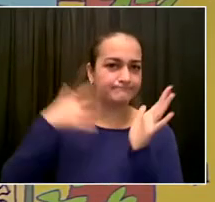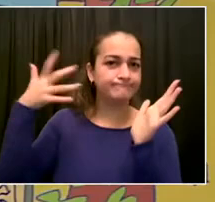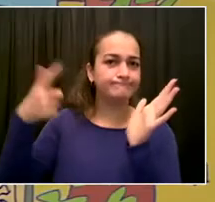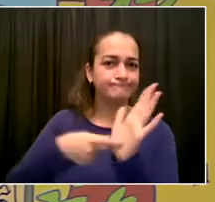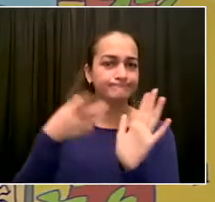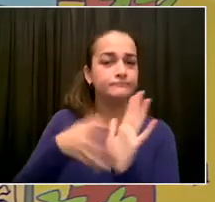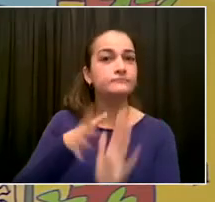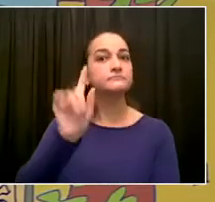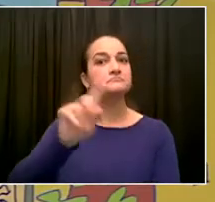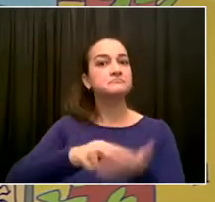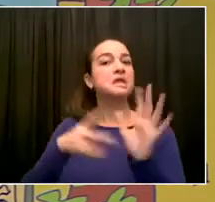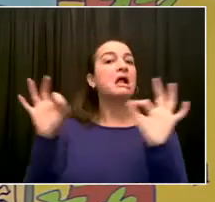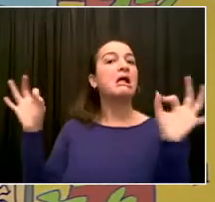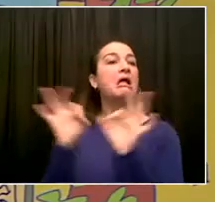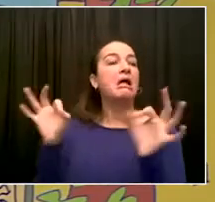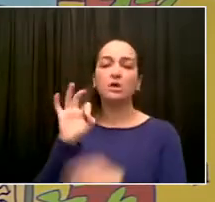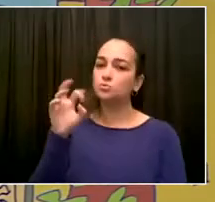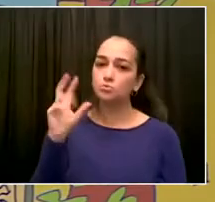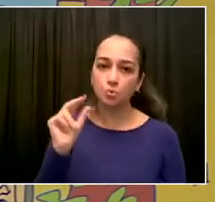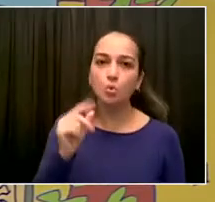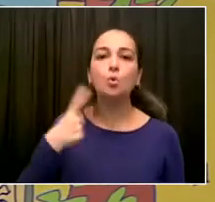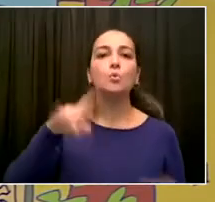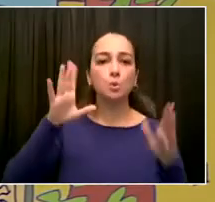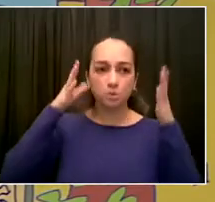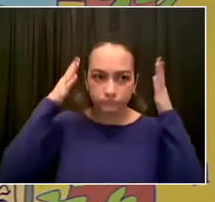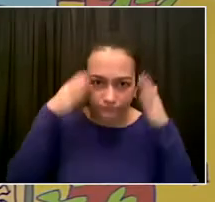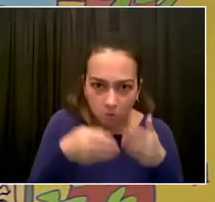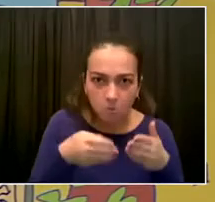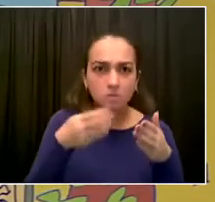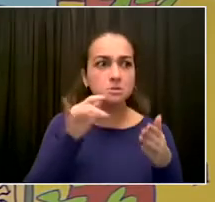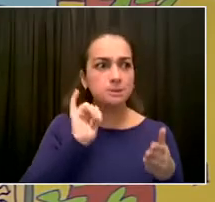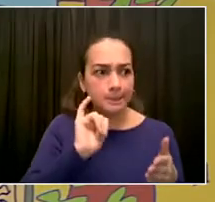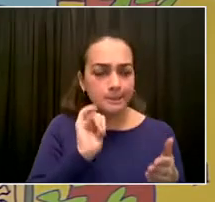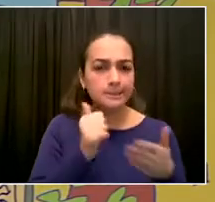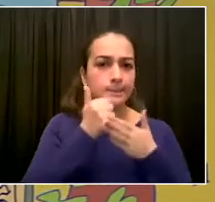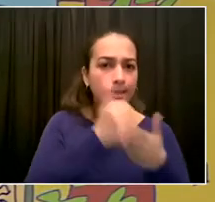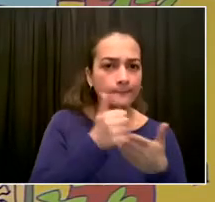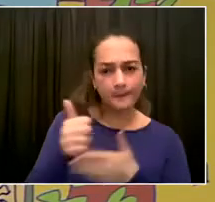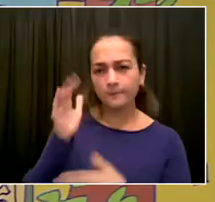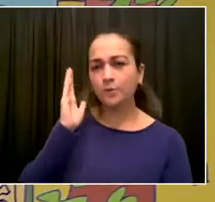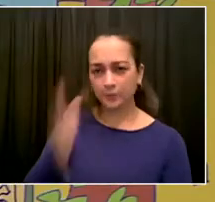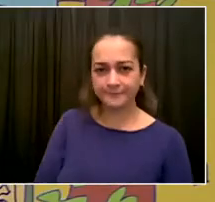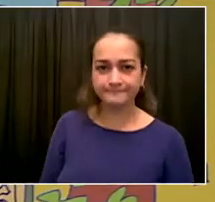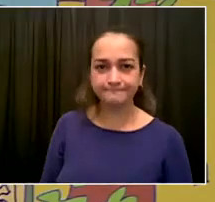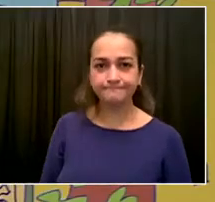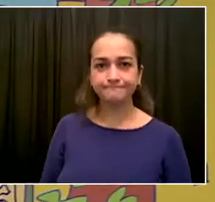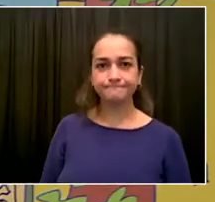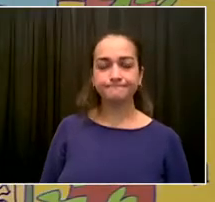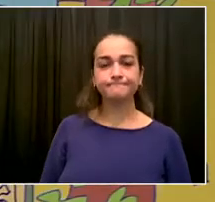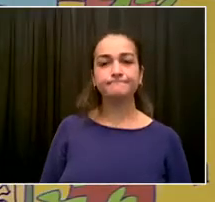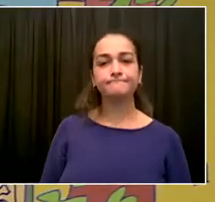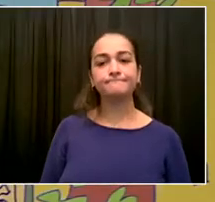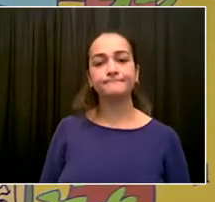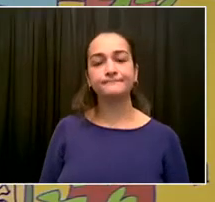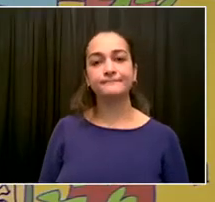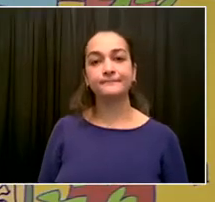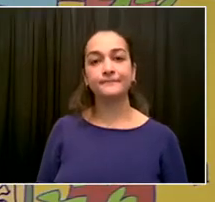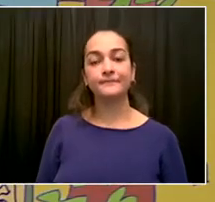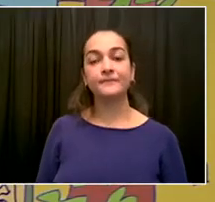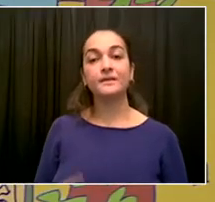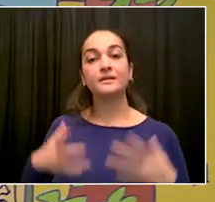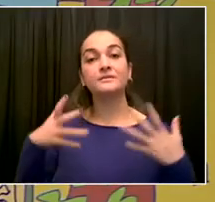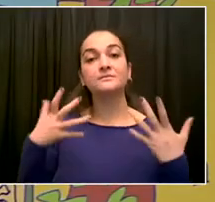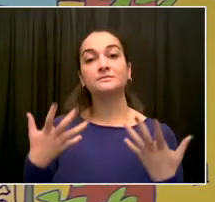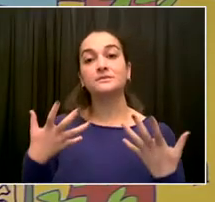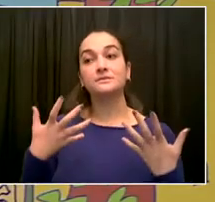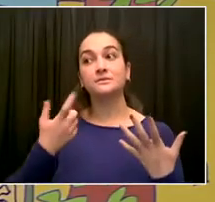way we'll use the officers outside the schools as well. But to your specific question about the numbers and how we're working with the numbers